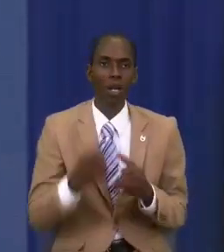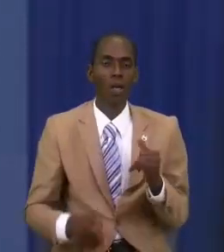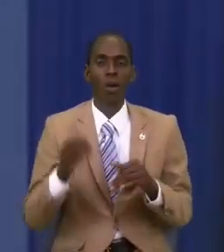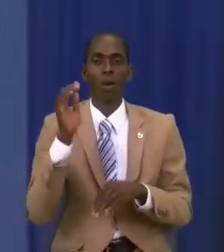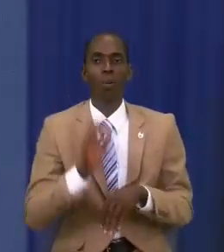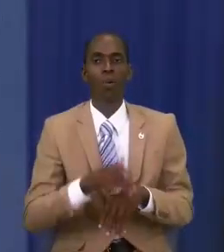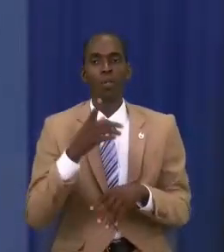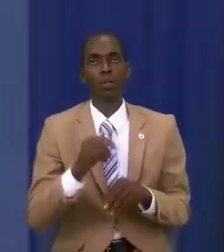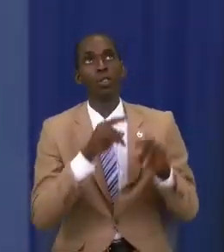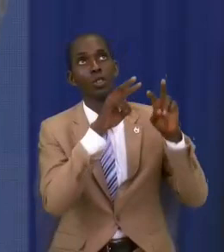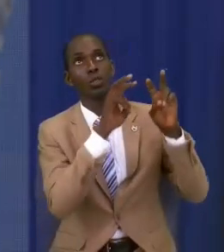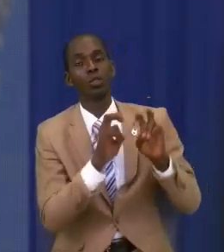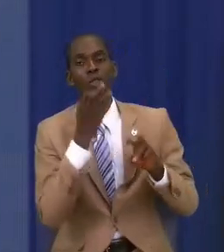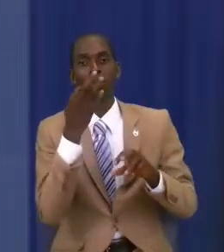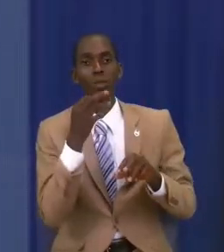upon his kingdom,